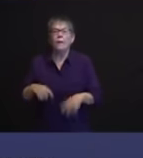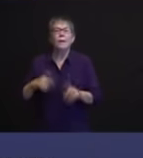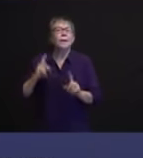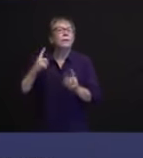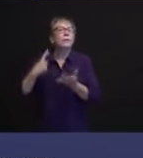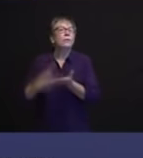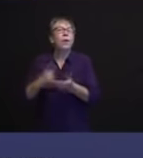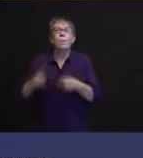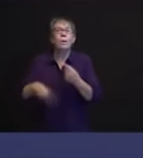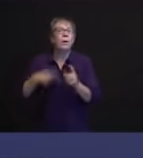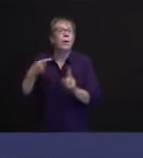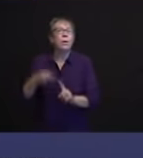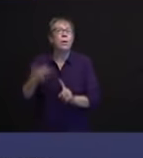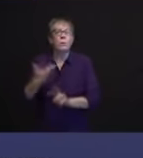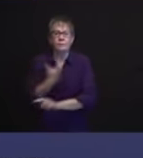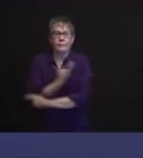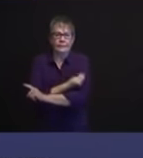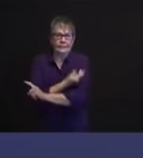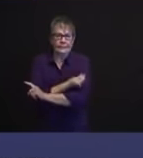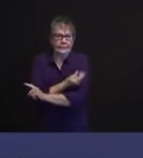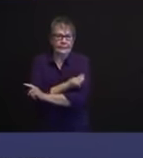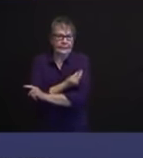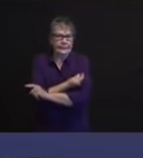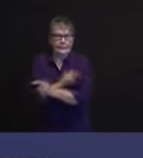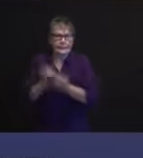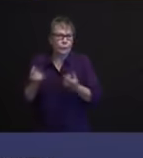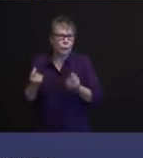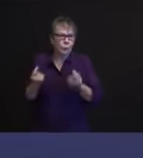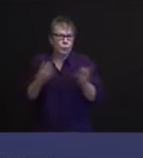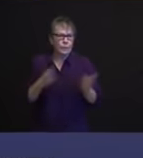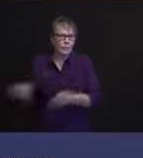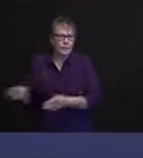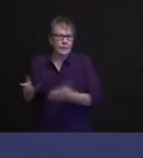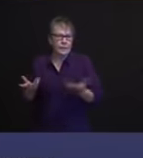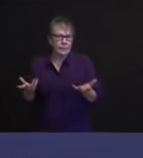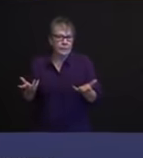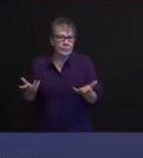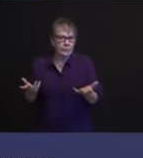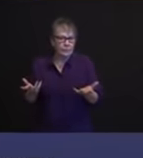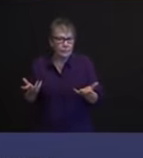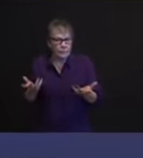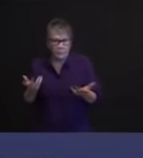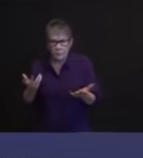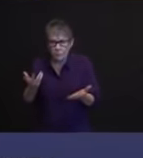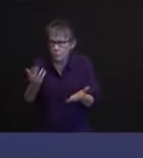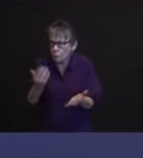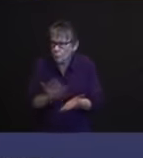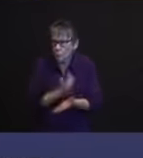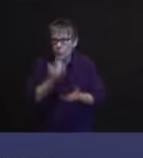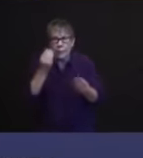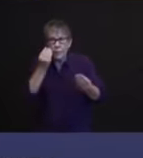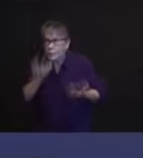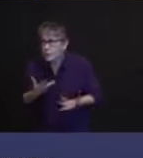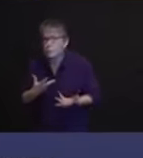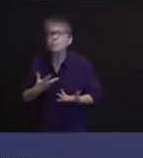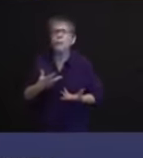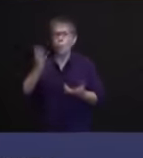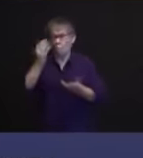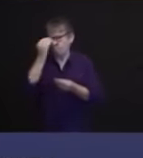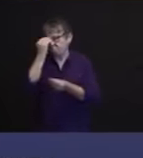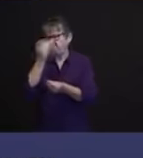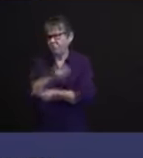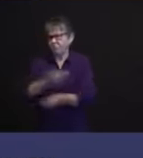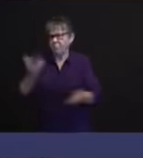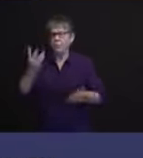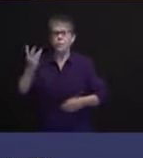latest report it on Wednesday. But the conversations have been productive. And I think you have to balance two realities. I was